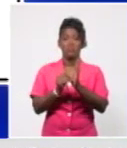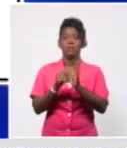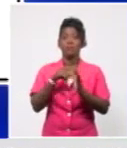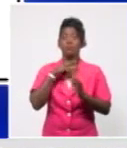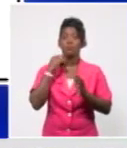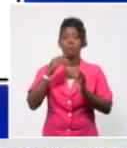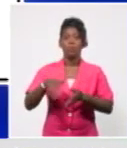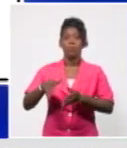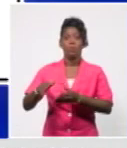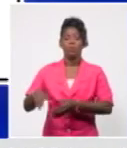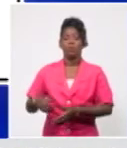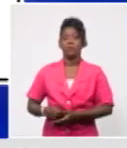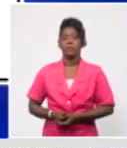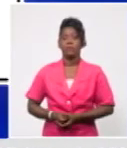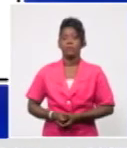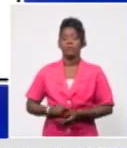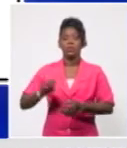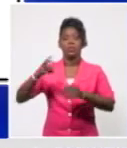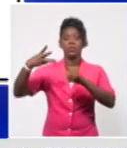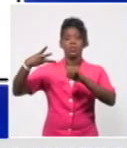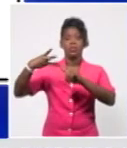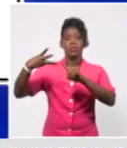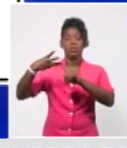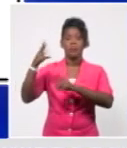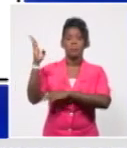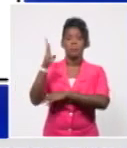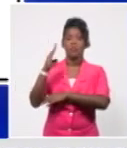4,562,414 cases and